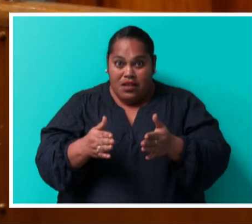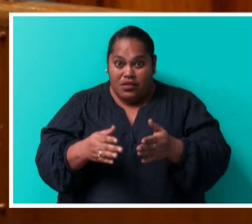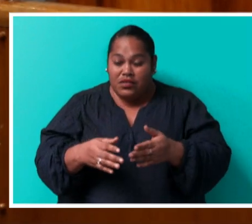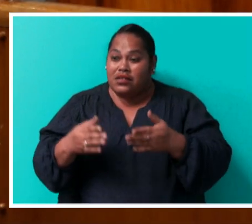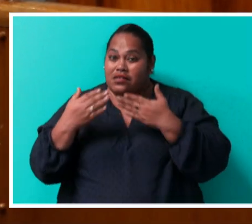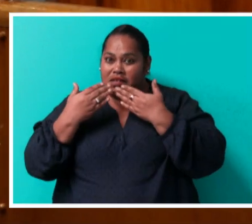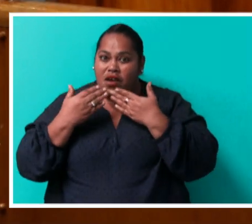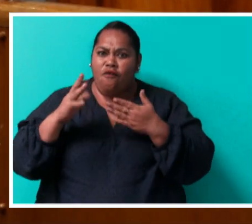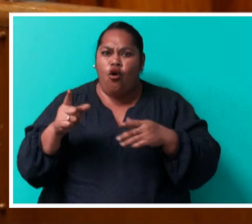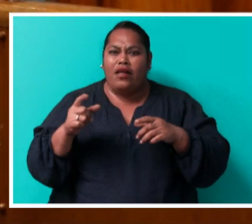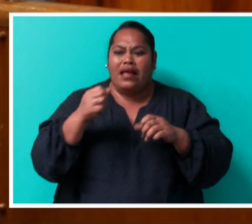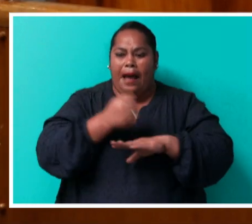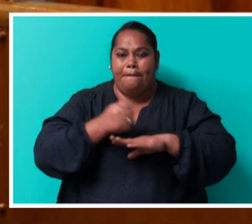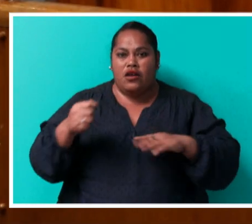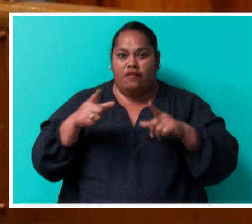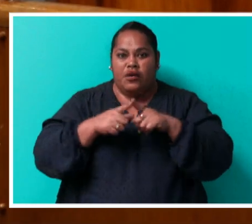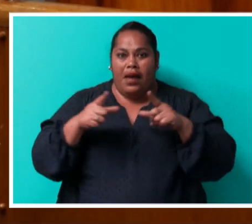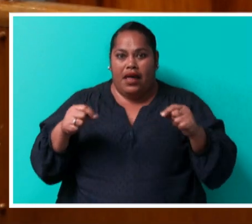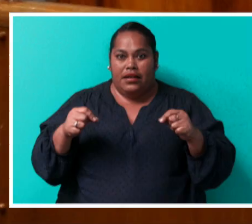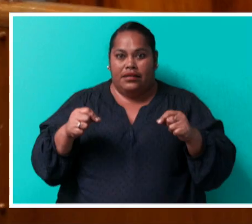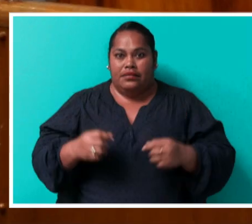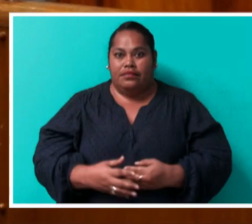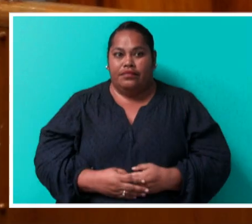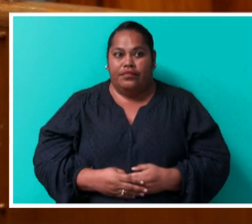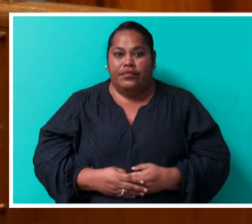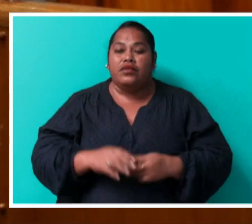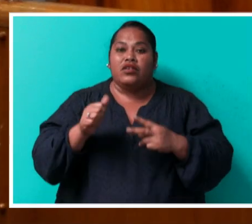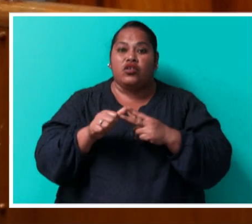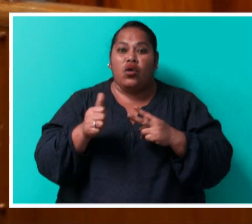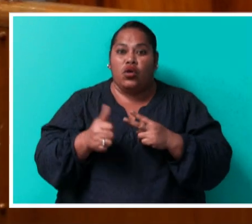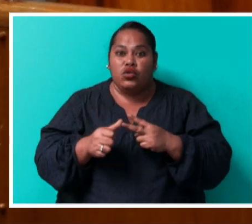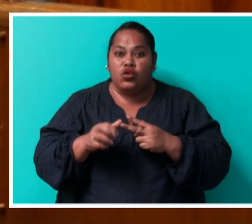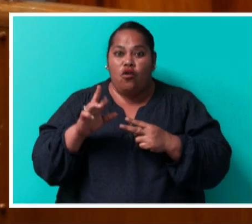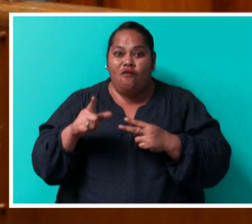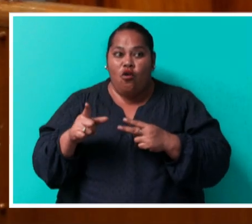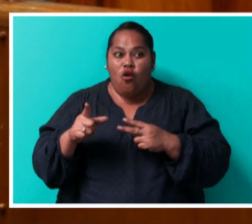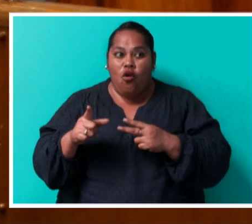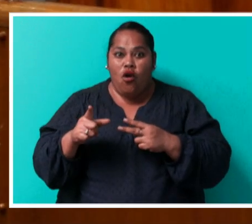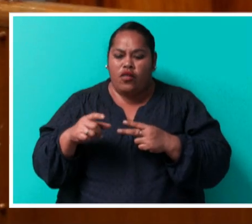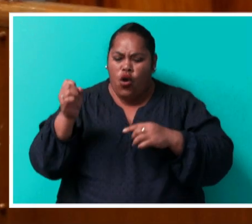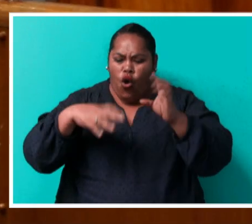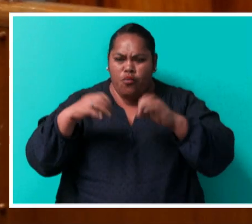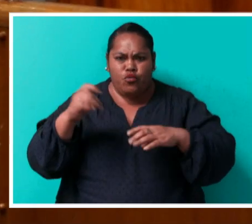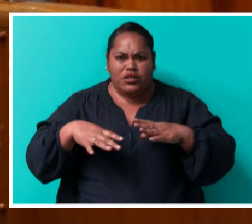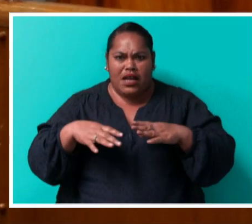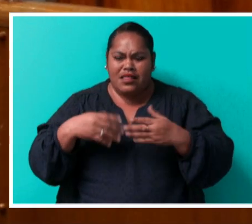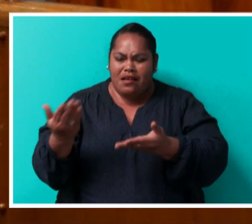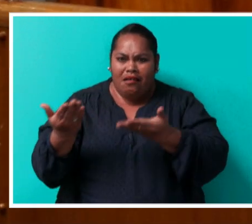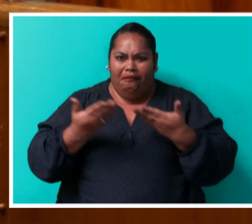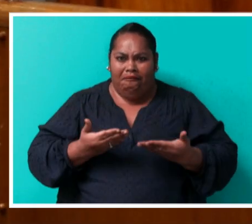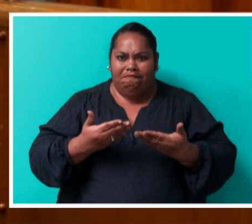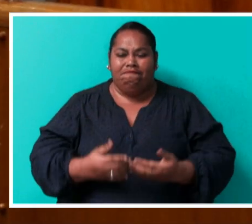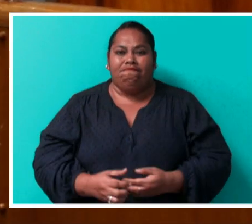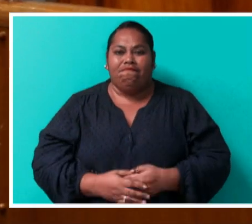Japan for their kind invitation and also for the remarkable contributions that they have provided